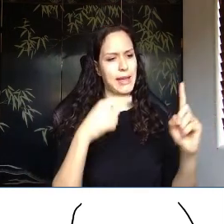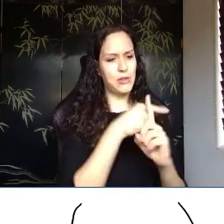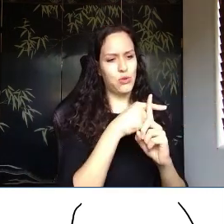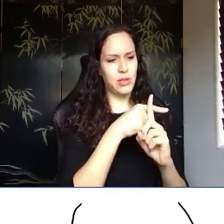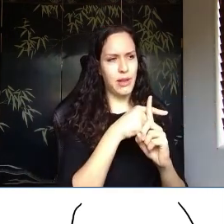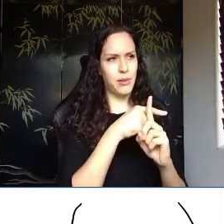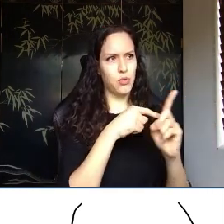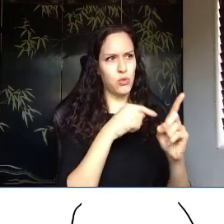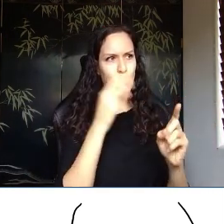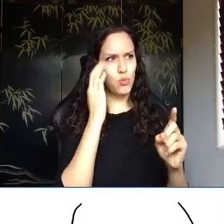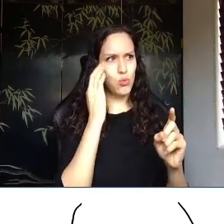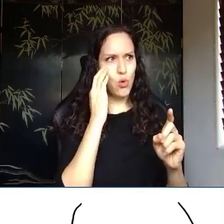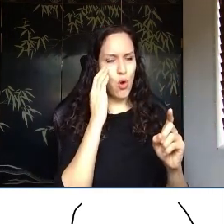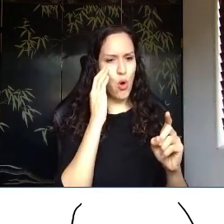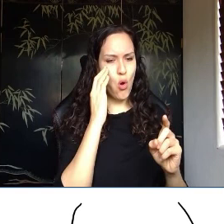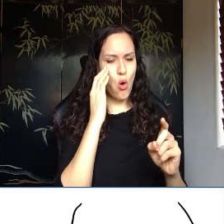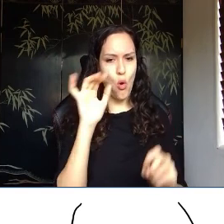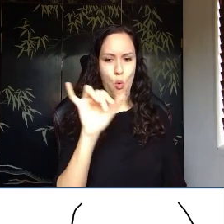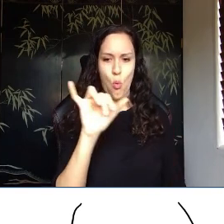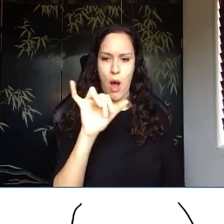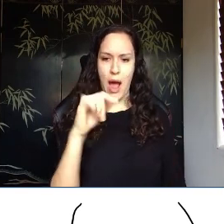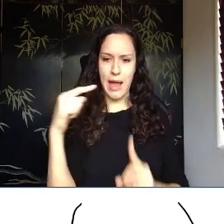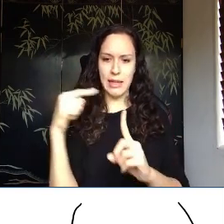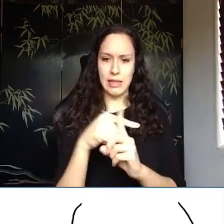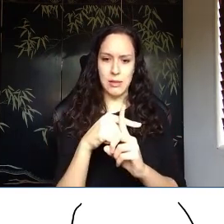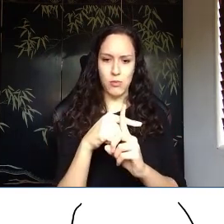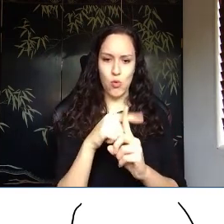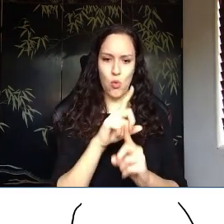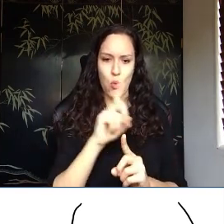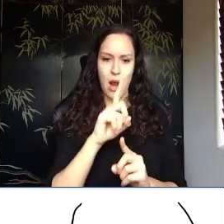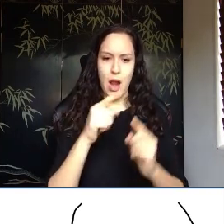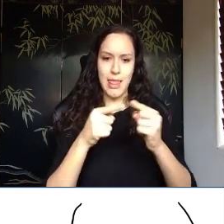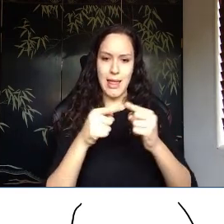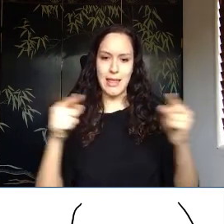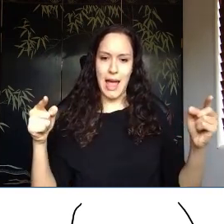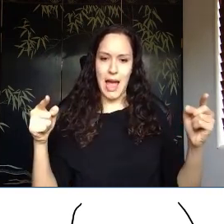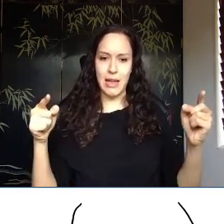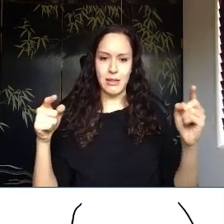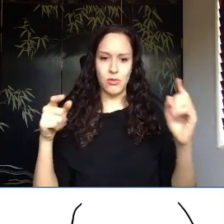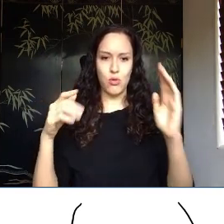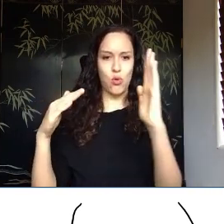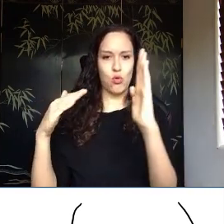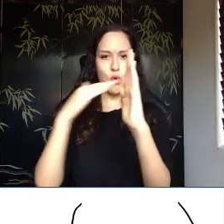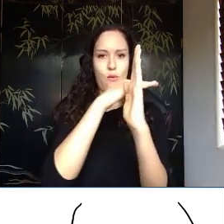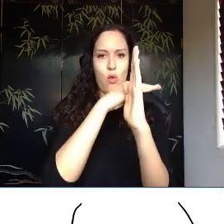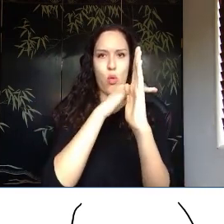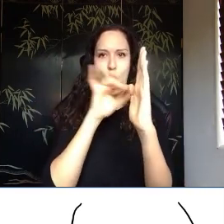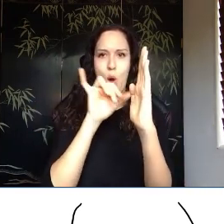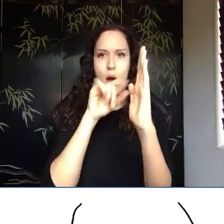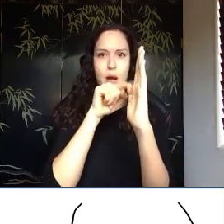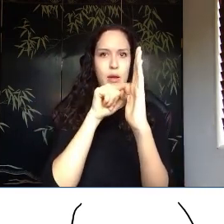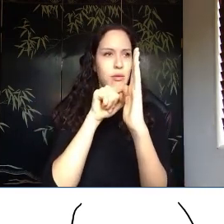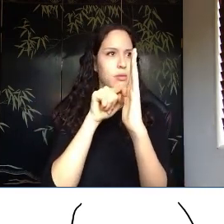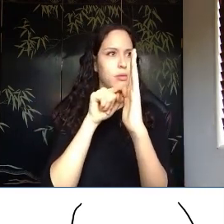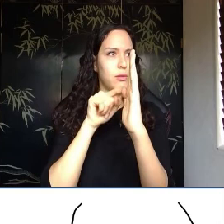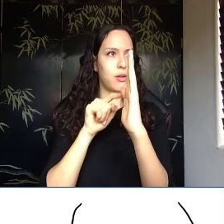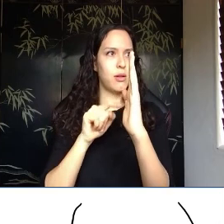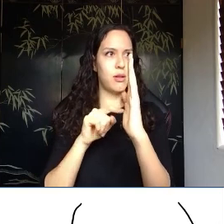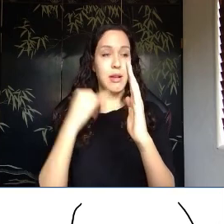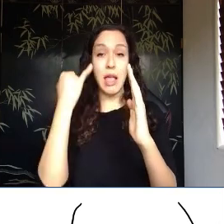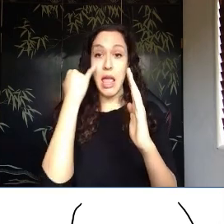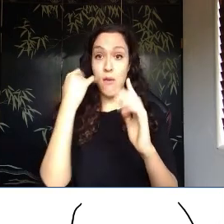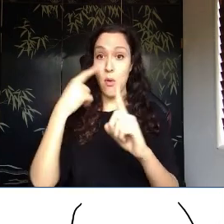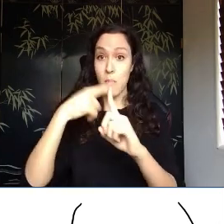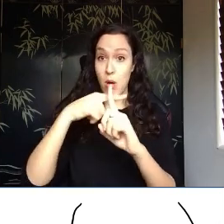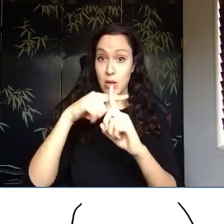Well, I know y-intercept is somewhere where it crosses the y. I'm going to pick a random point. If that were negative, if that were positive 10, what's